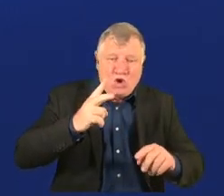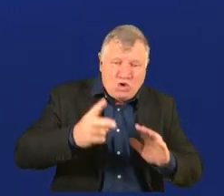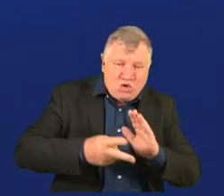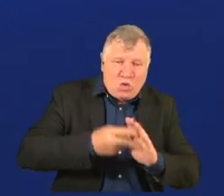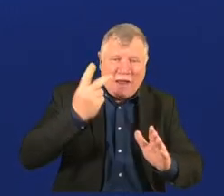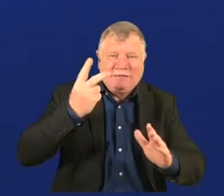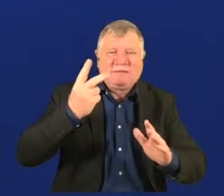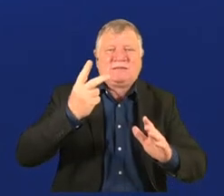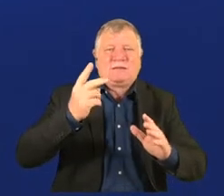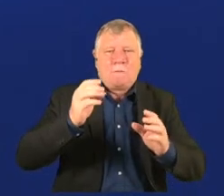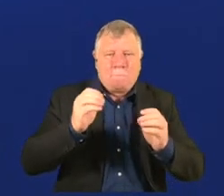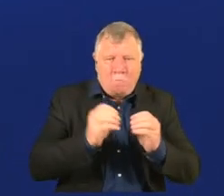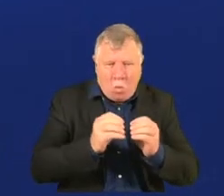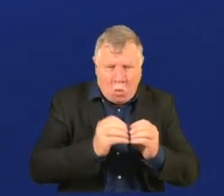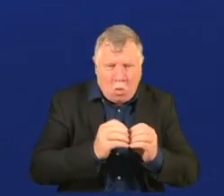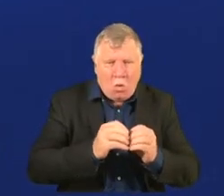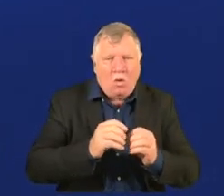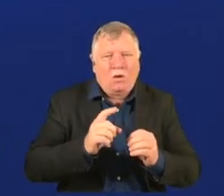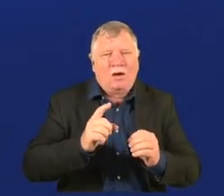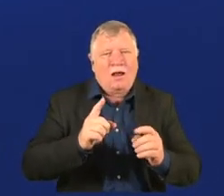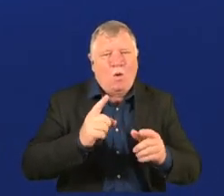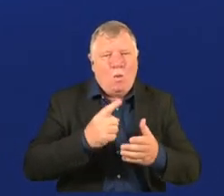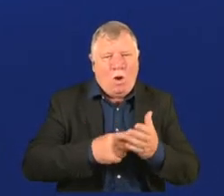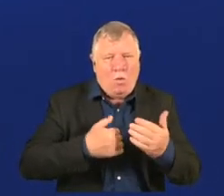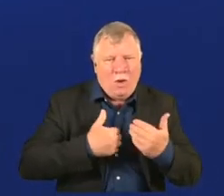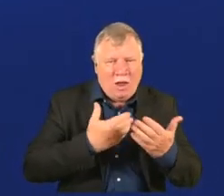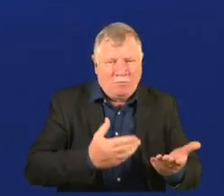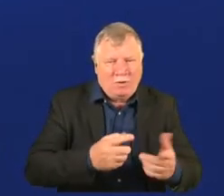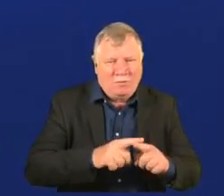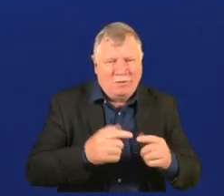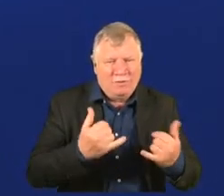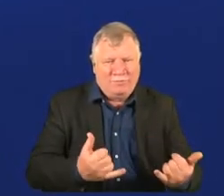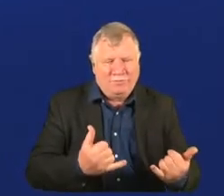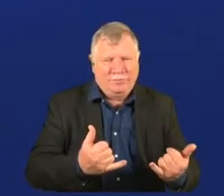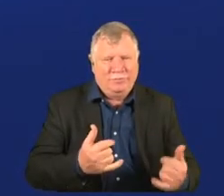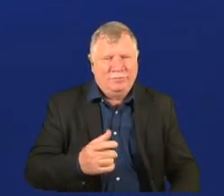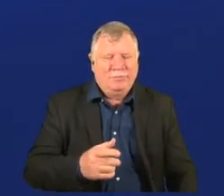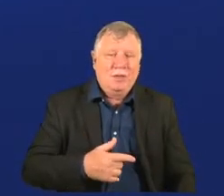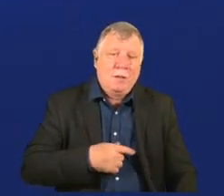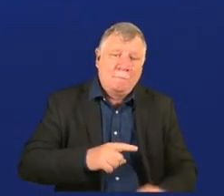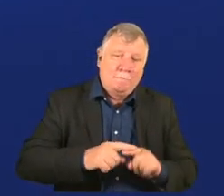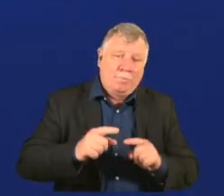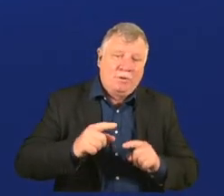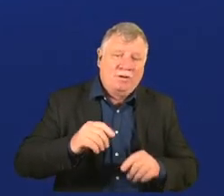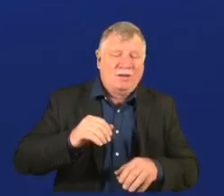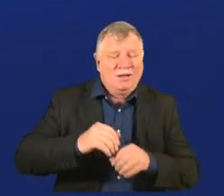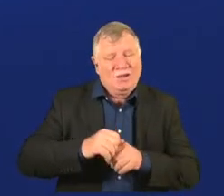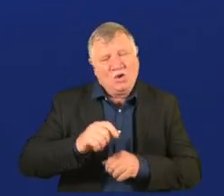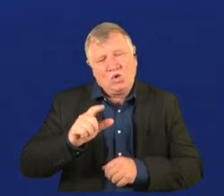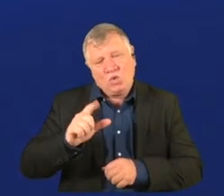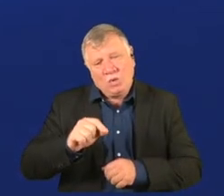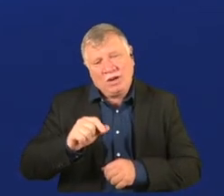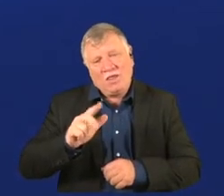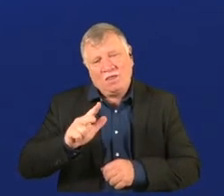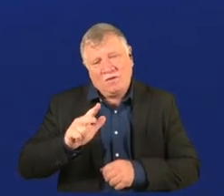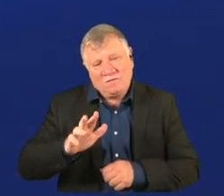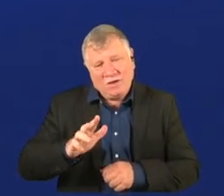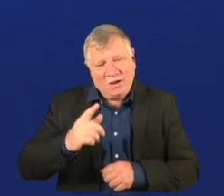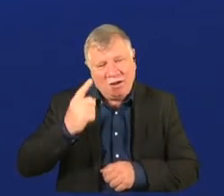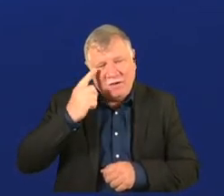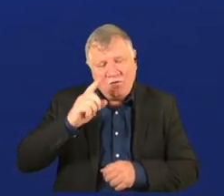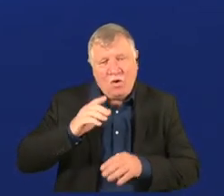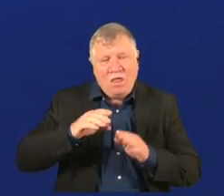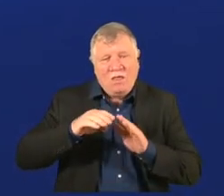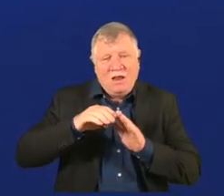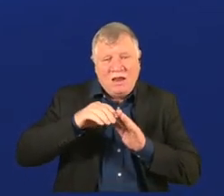orthopedic providers than we currently have. That is somewhat mitigated by 2035 because of the